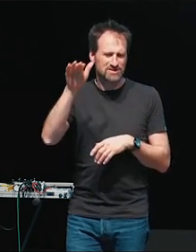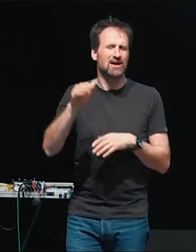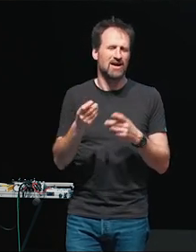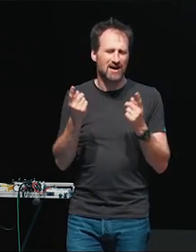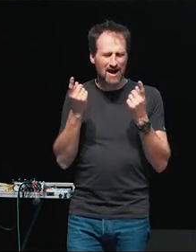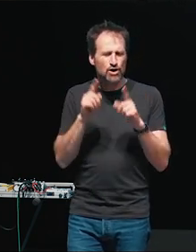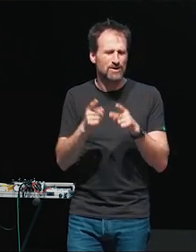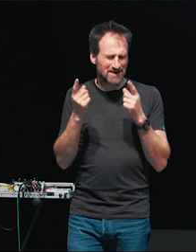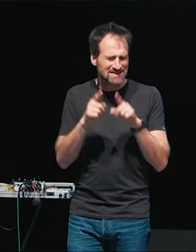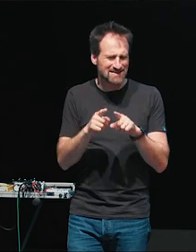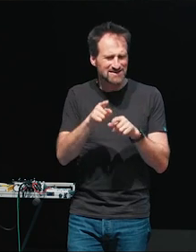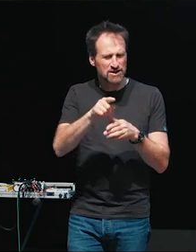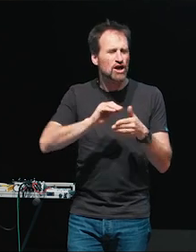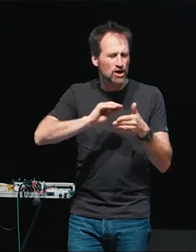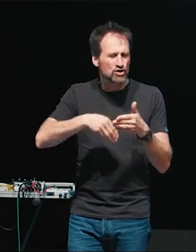really trust them?